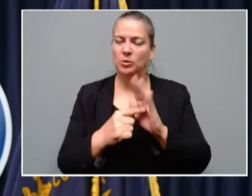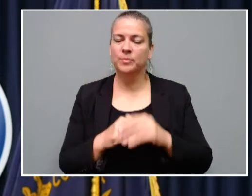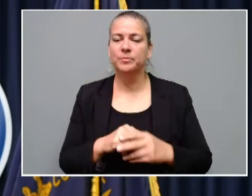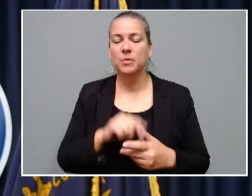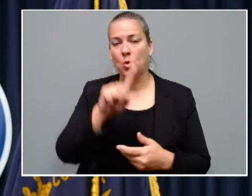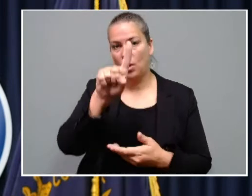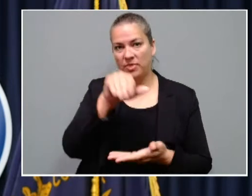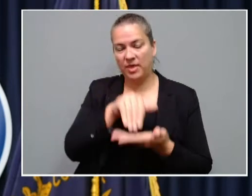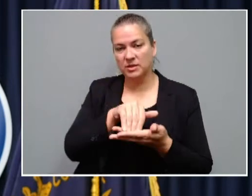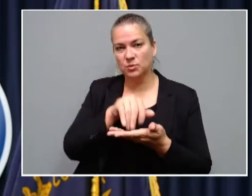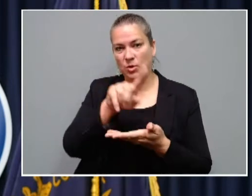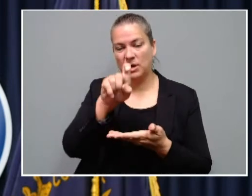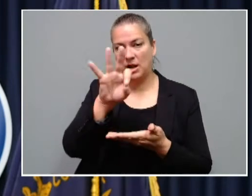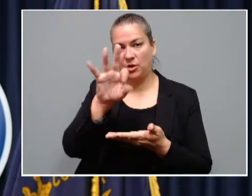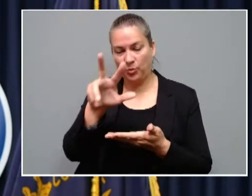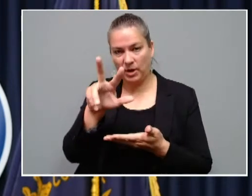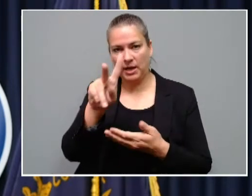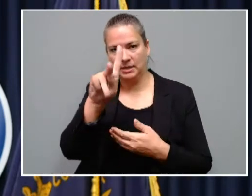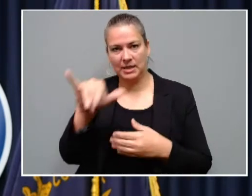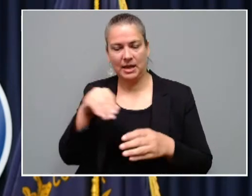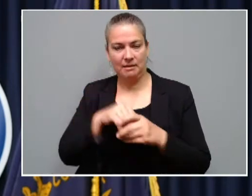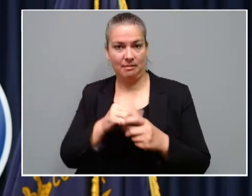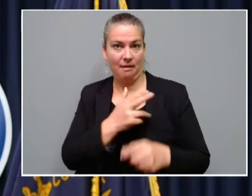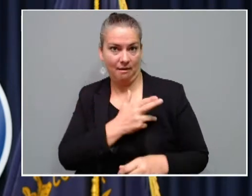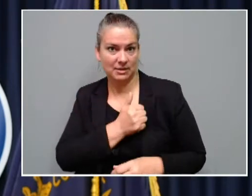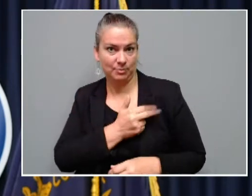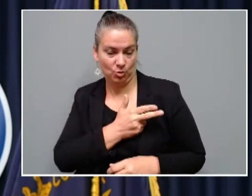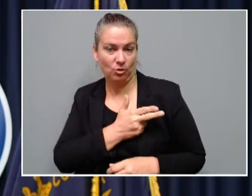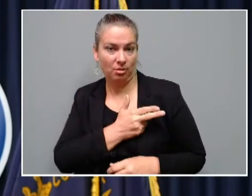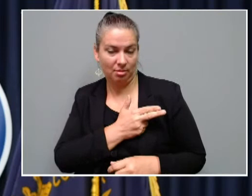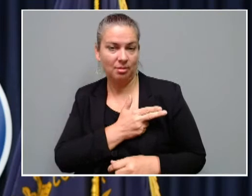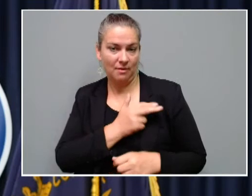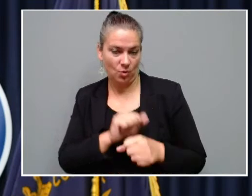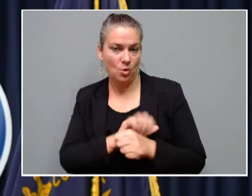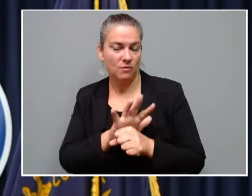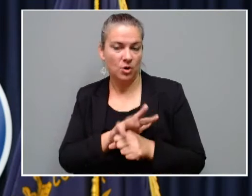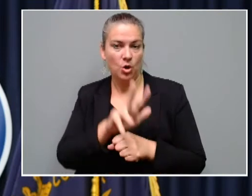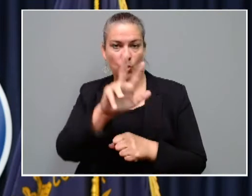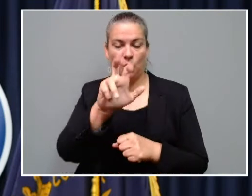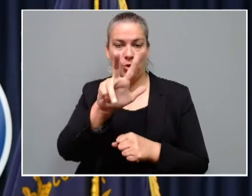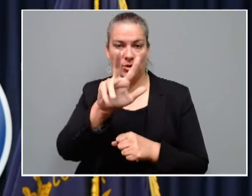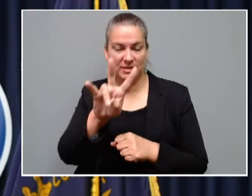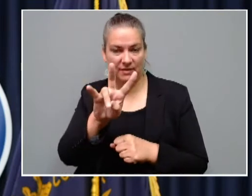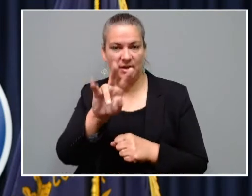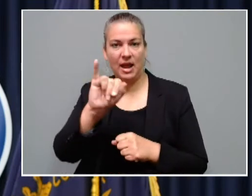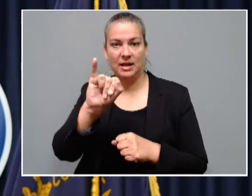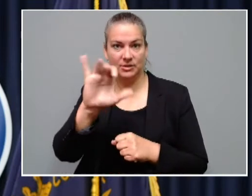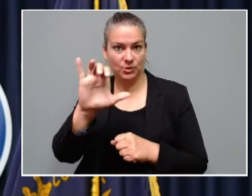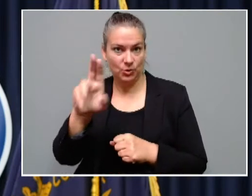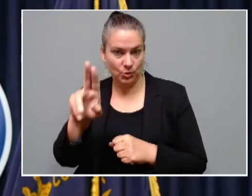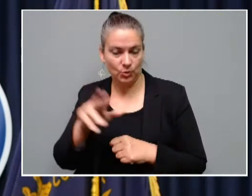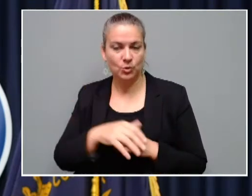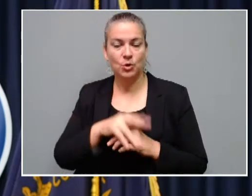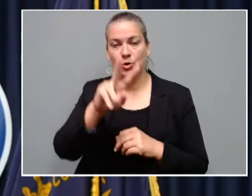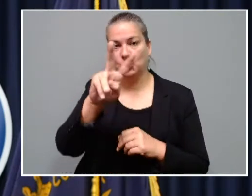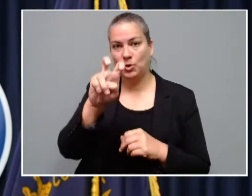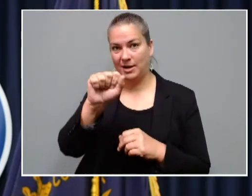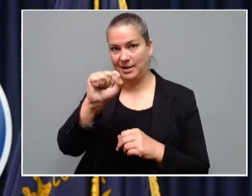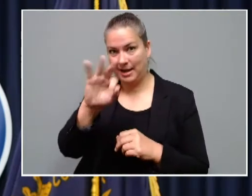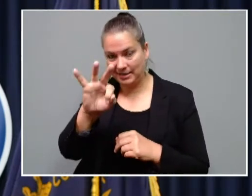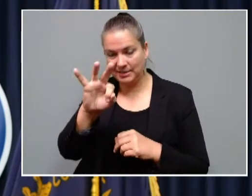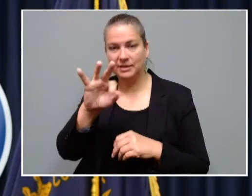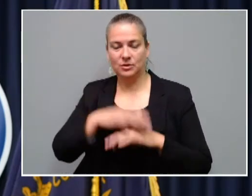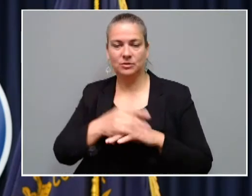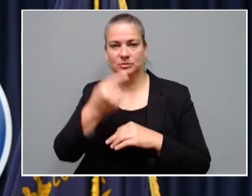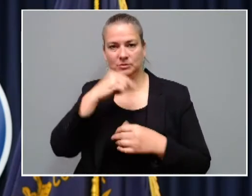1,193 Kentuckians currently hospitalized with COVID-19, 337 in the ICU, 219 on a